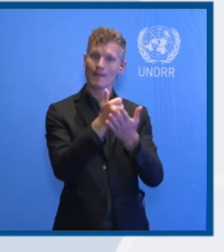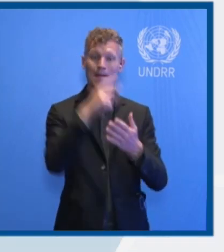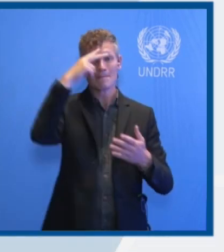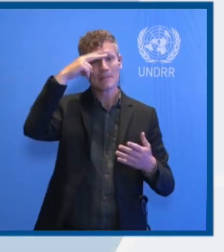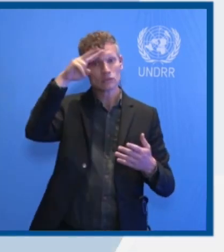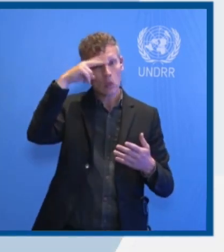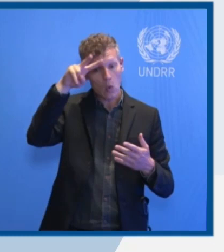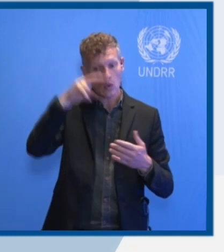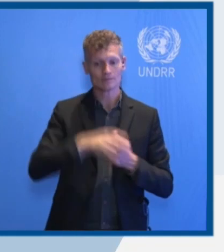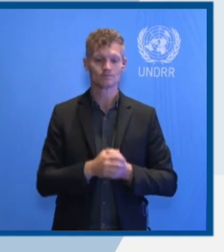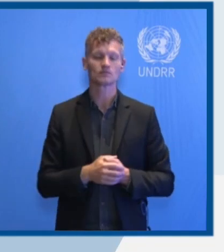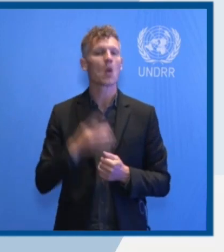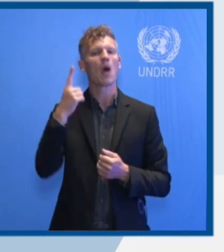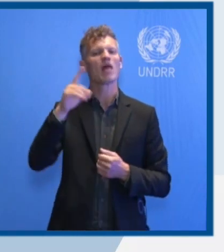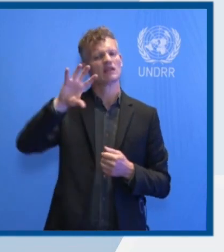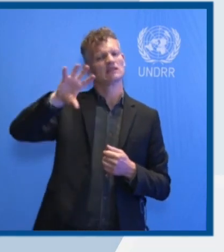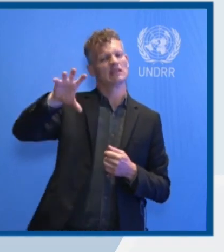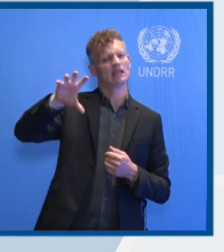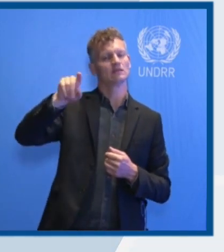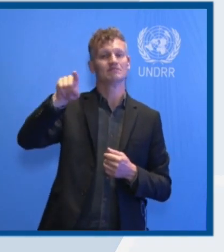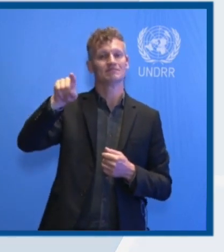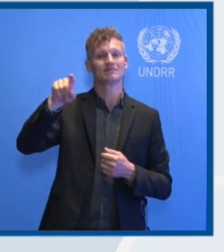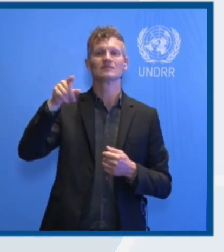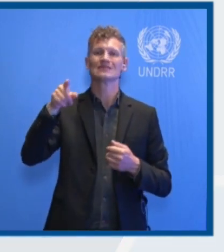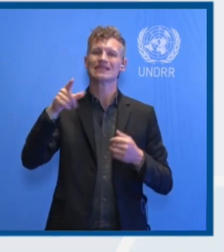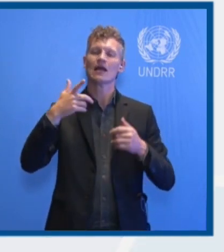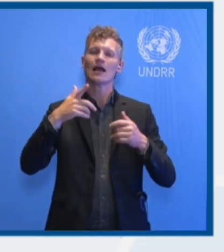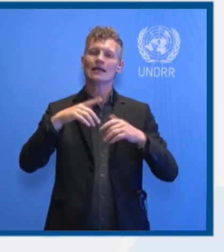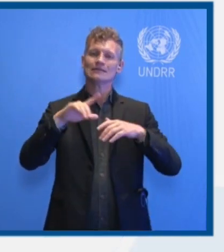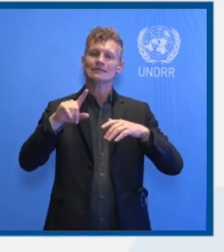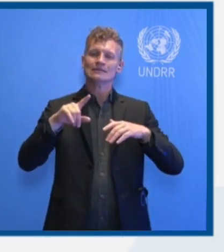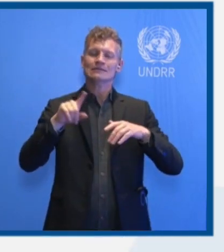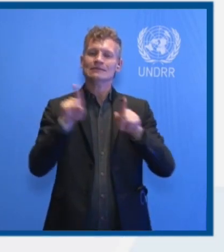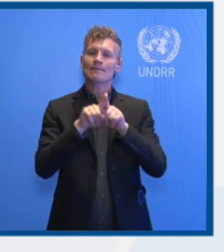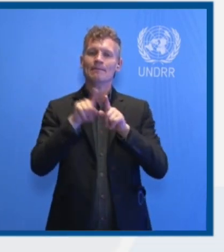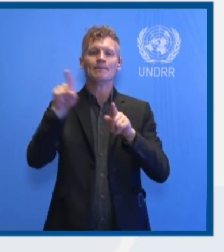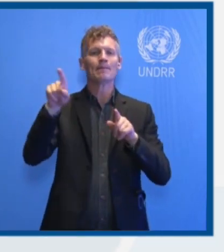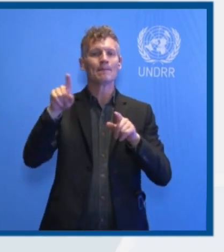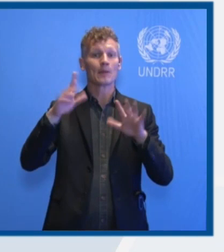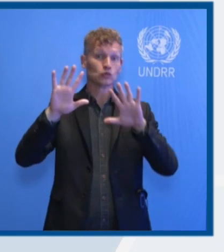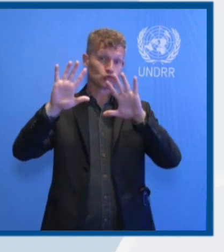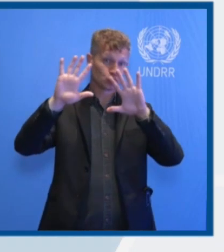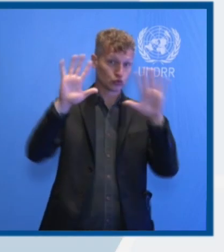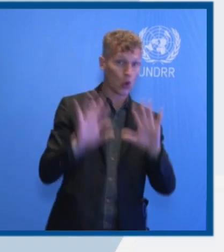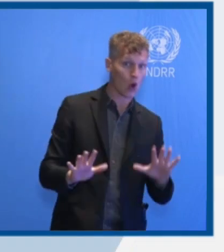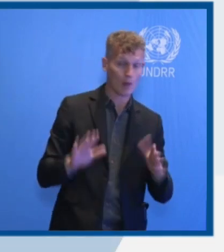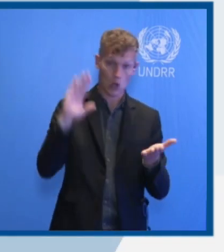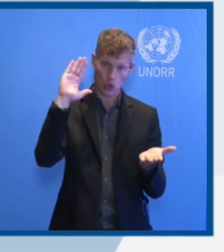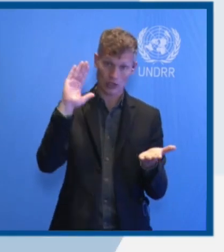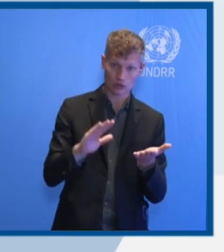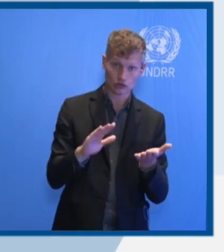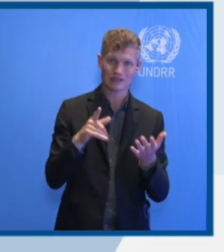Roo, the value of the coral reef's storm surge reduction was quantified, and this allowed